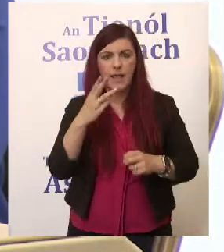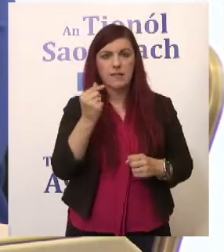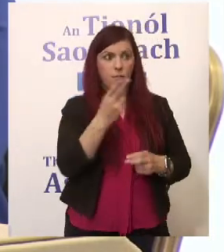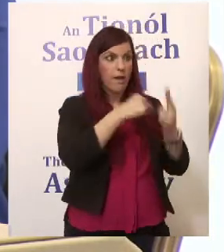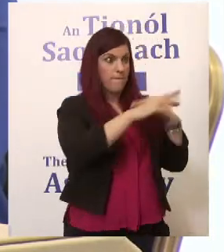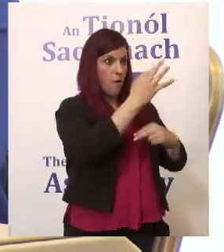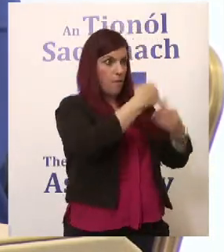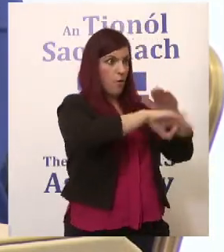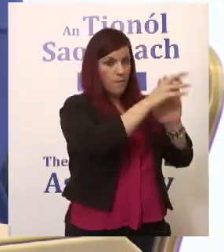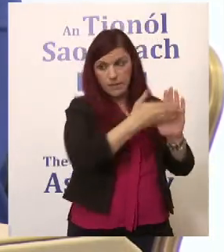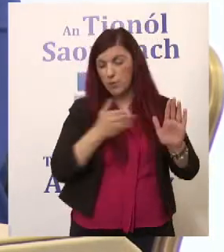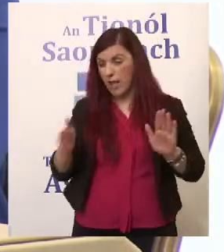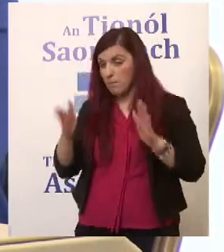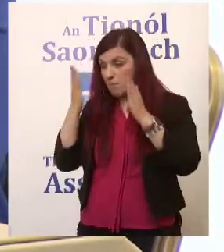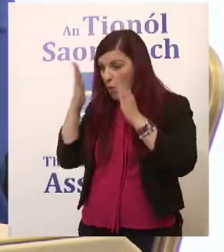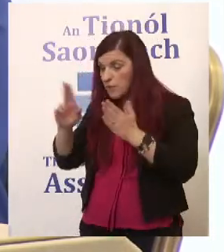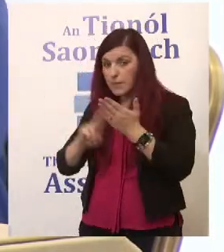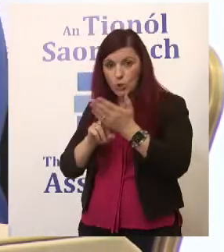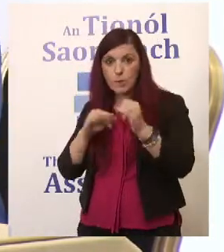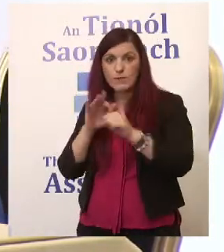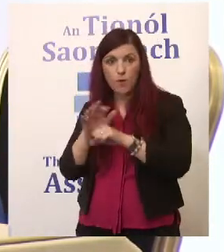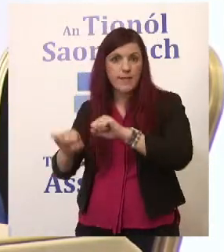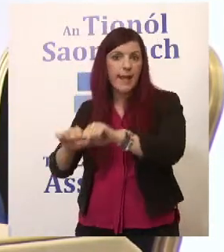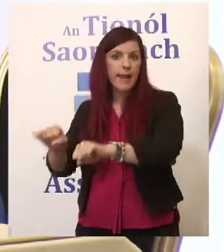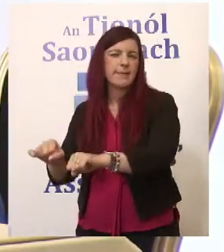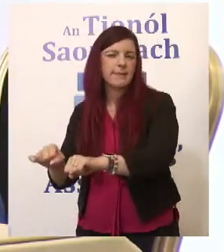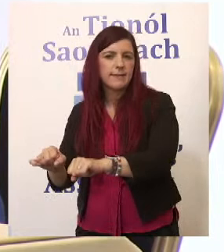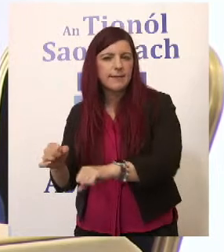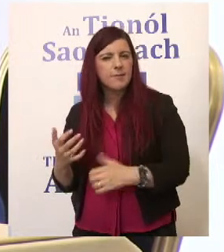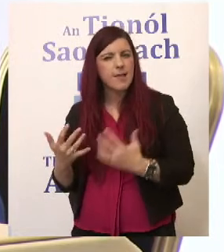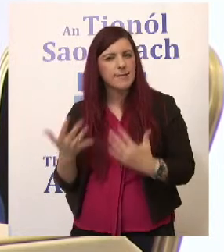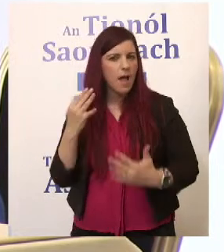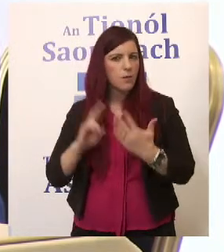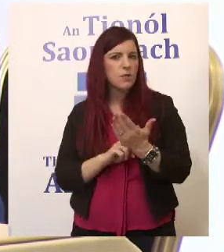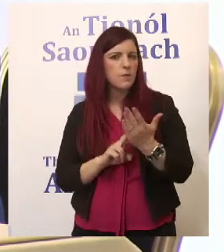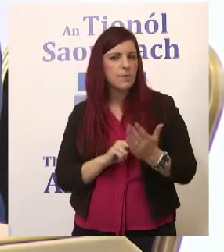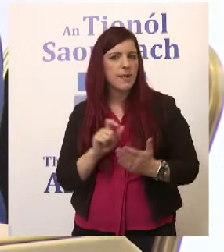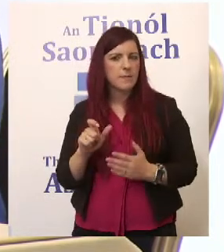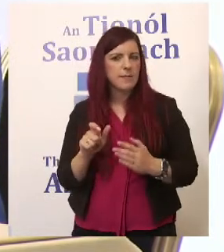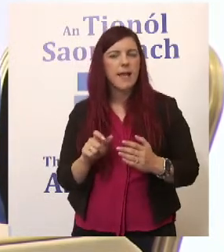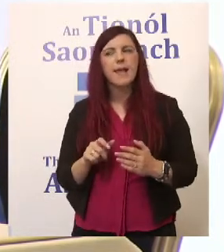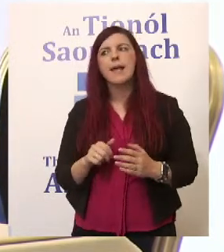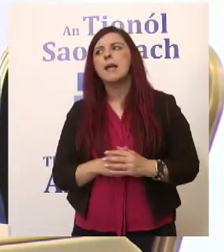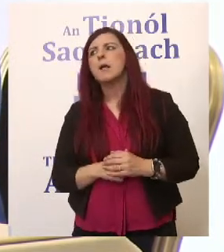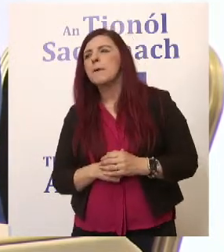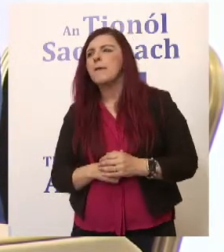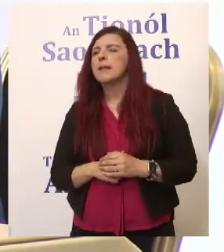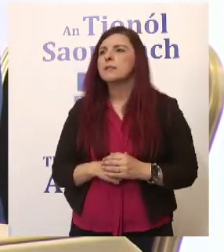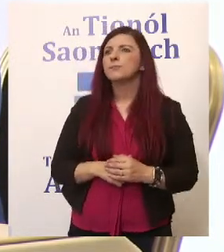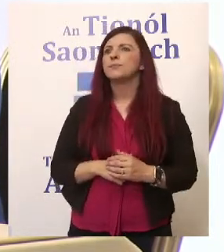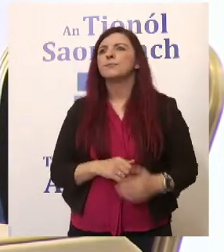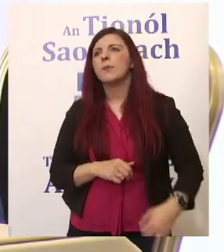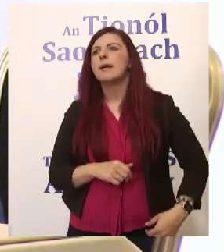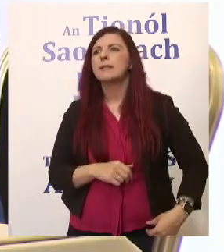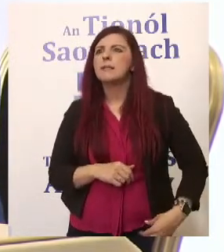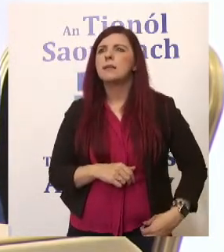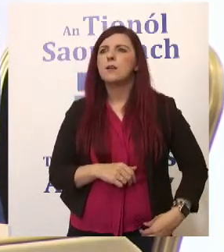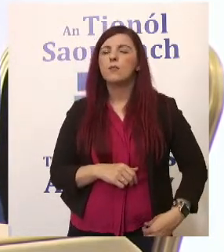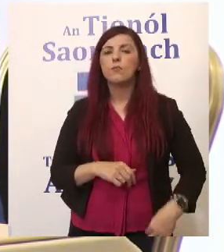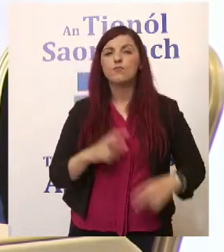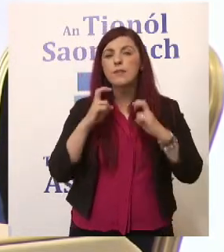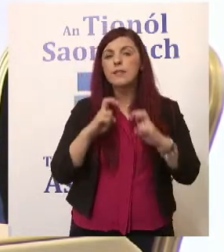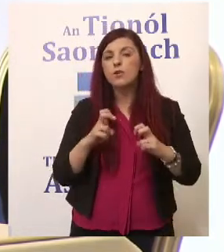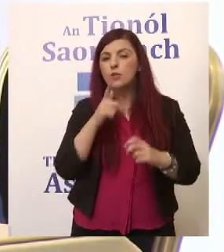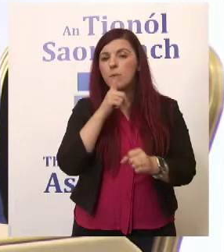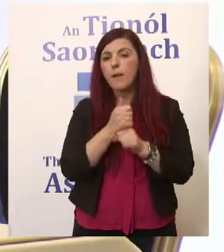cycling infrastructure. That's how it's actually used in the local authorities. In the kind of research literature on local